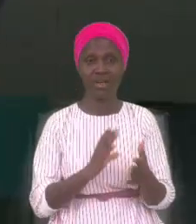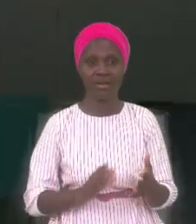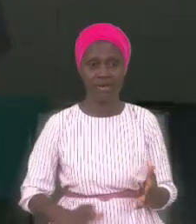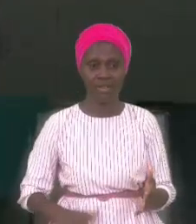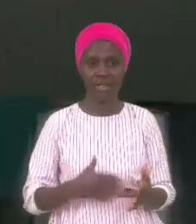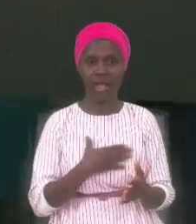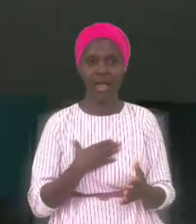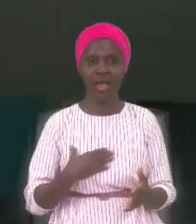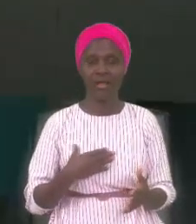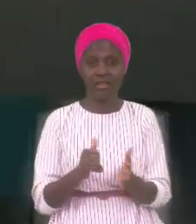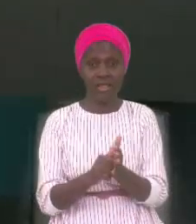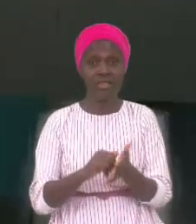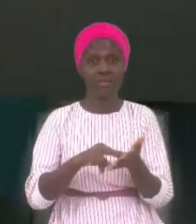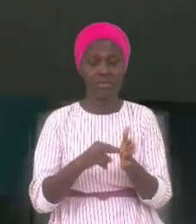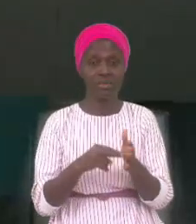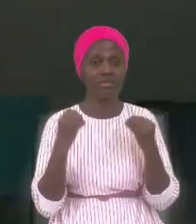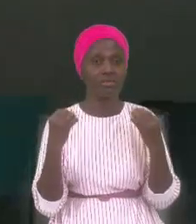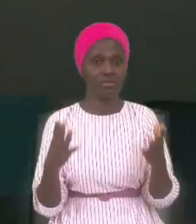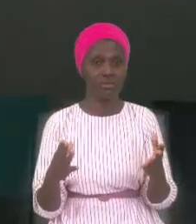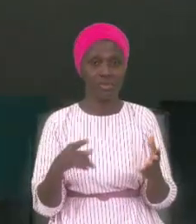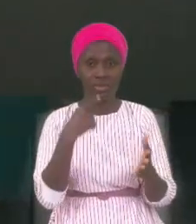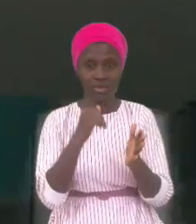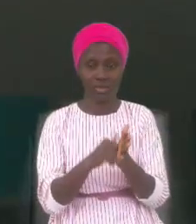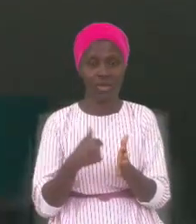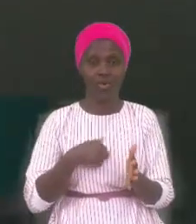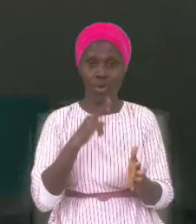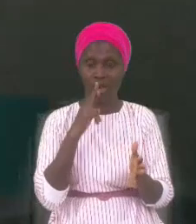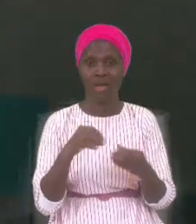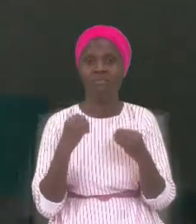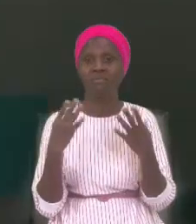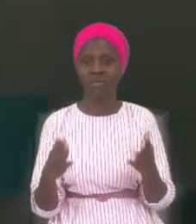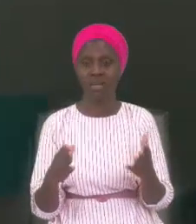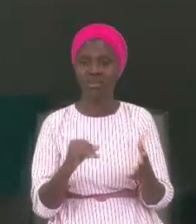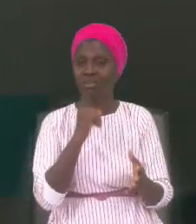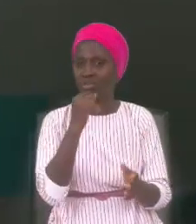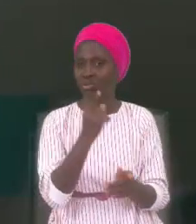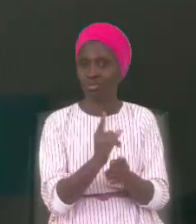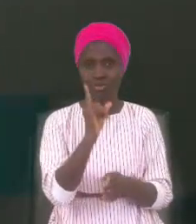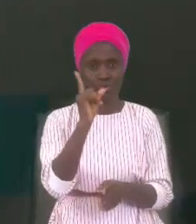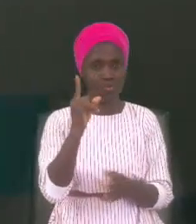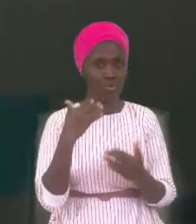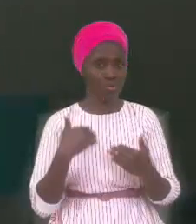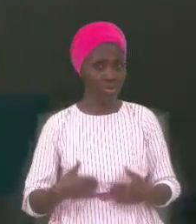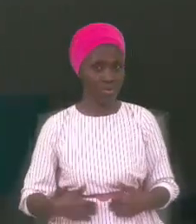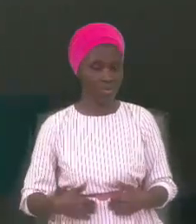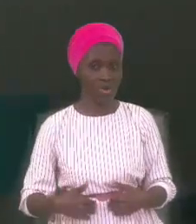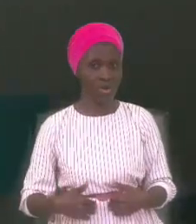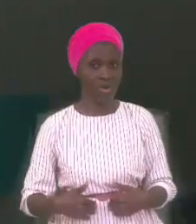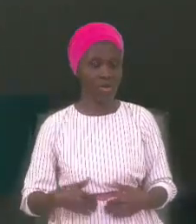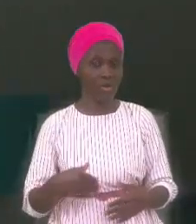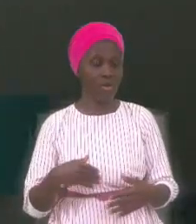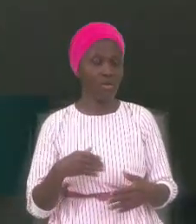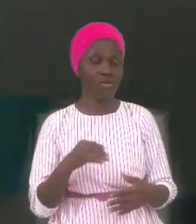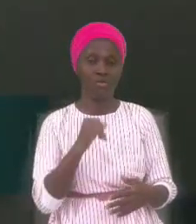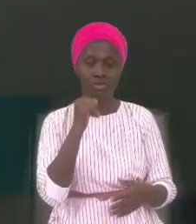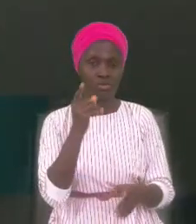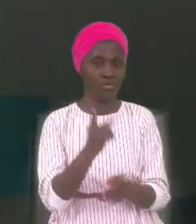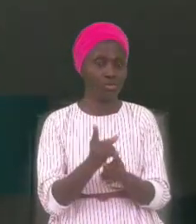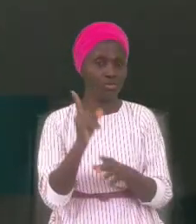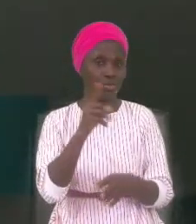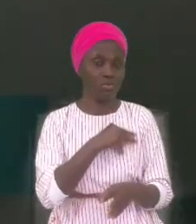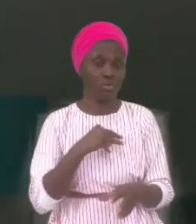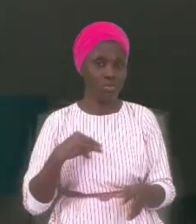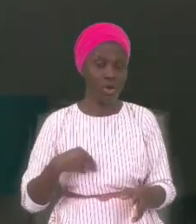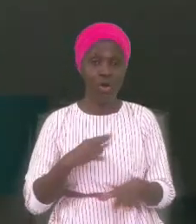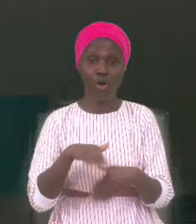a lot. It says we're many, we're not just one member, neither are we just a thousand members. All over the